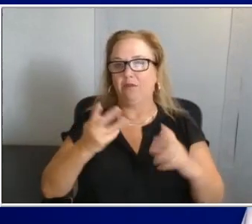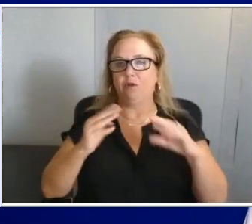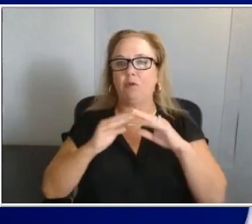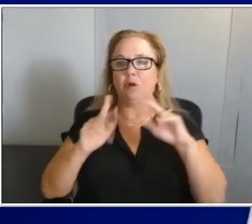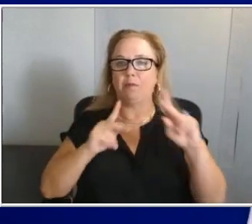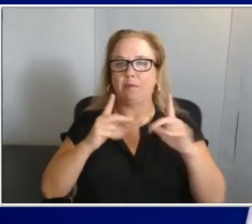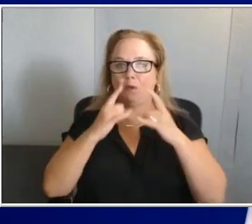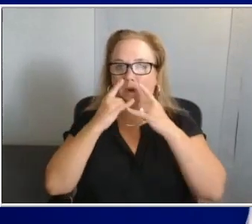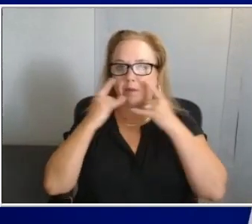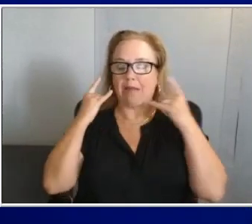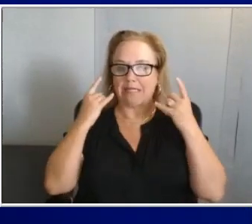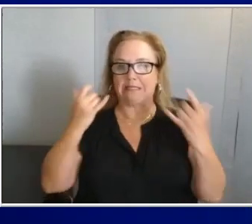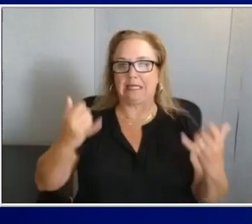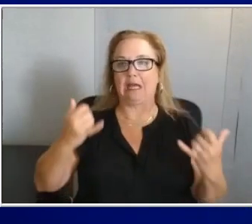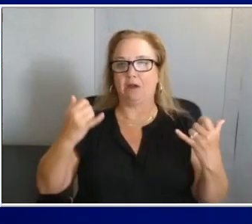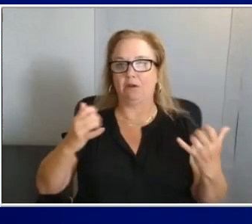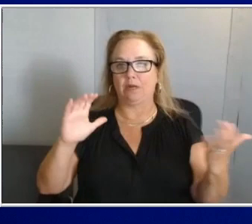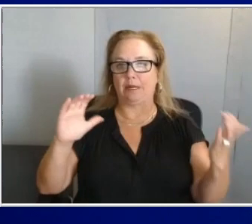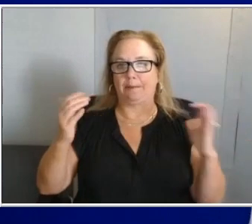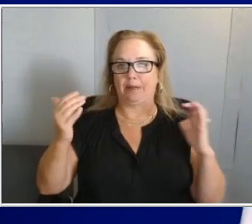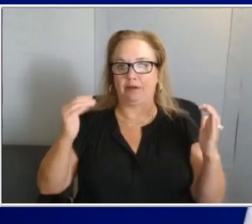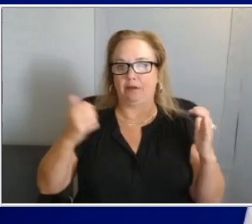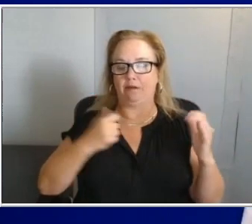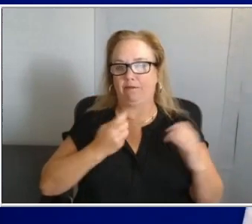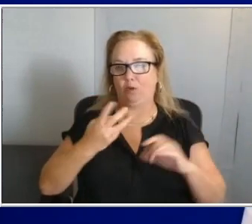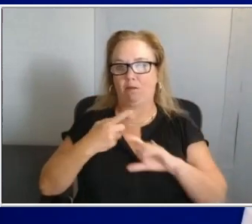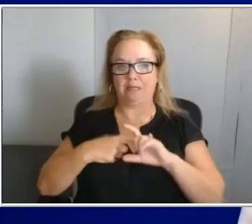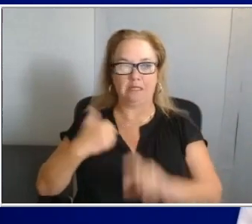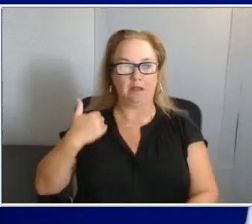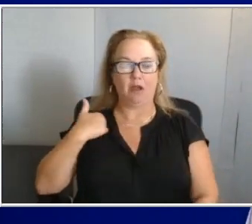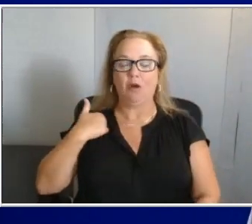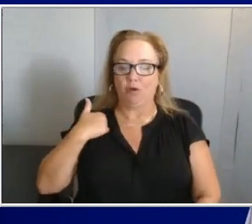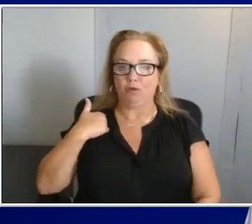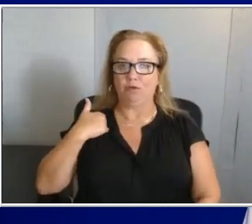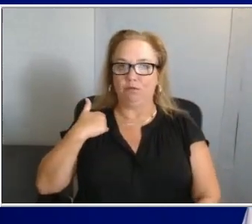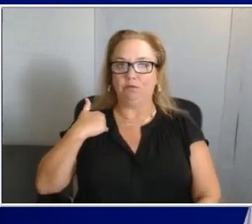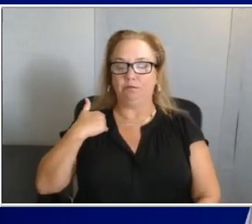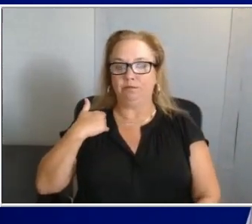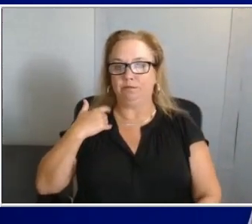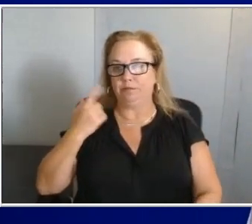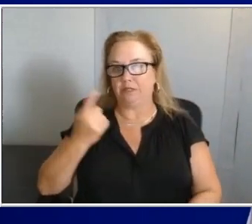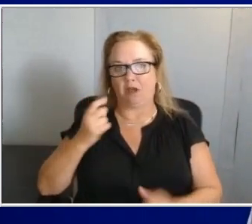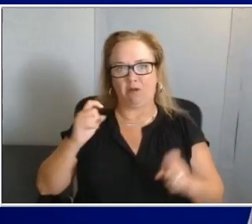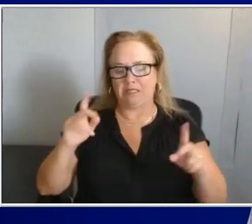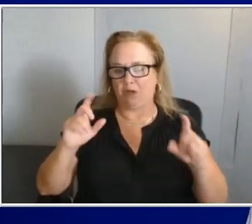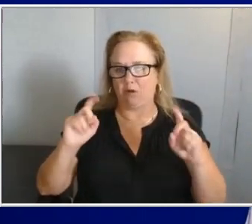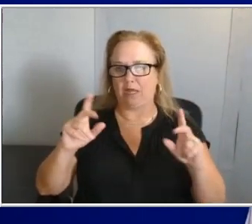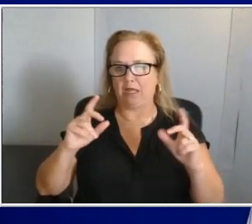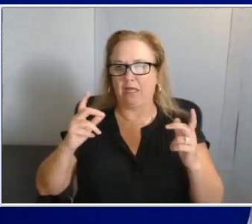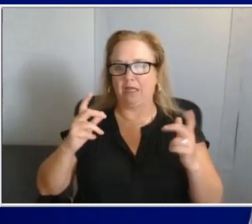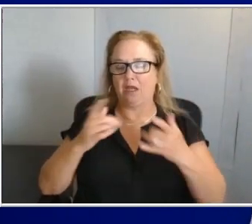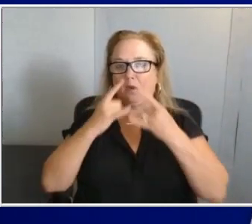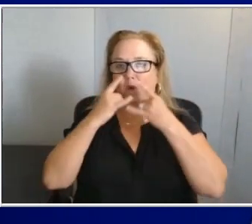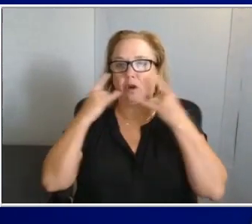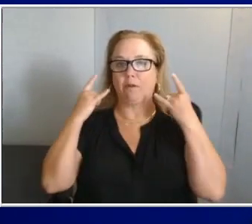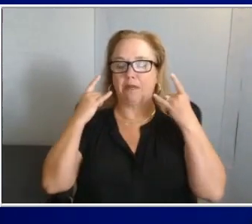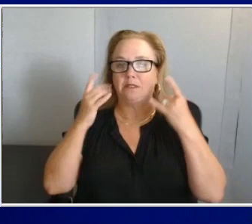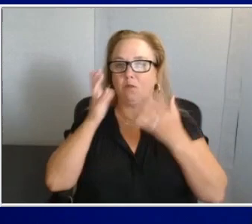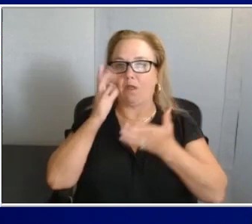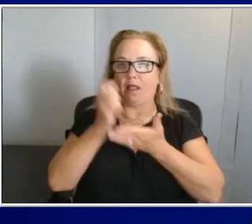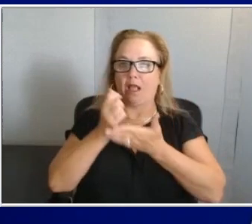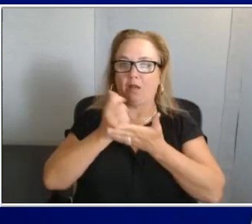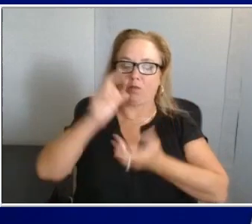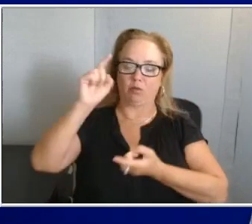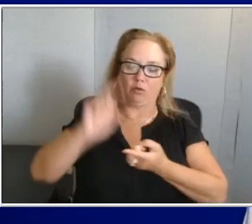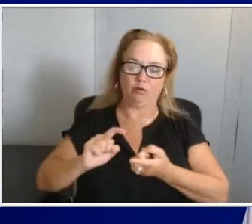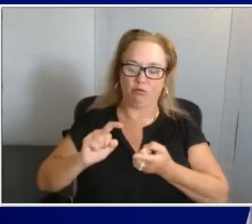wearing masks right now compared to a few months ago, but it is always okay. And wearing a mask will help reduce your chance